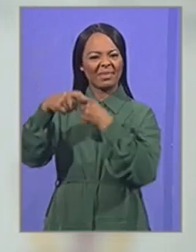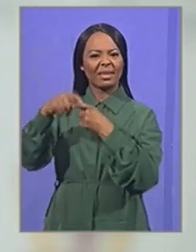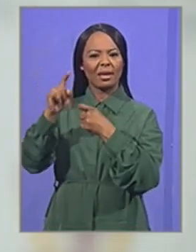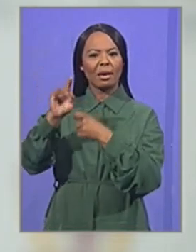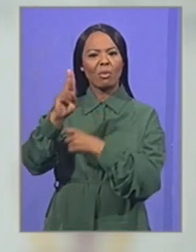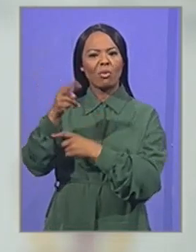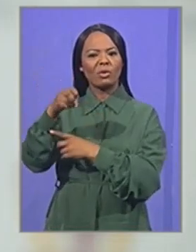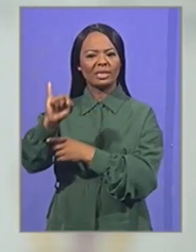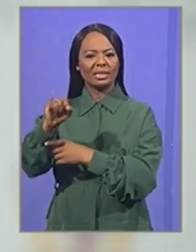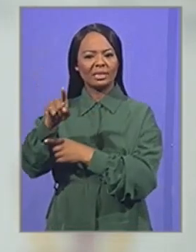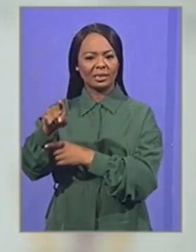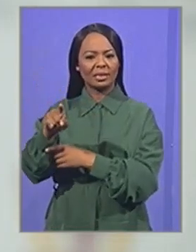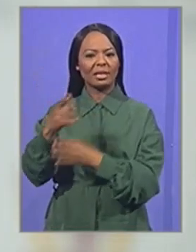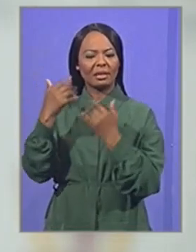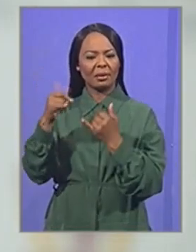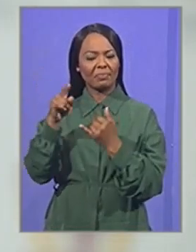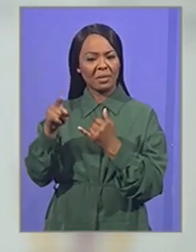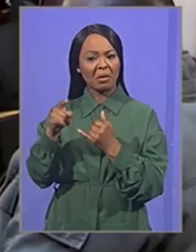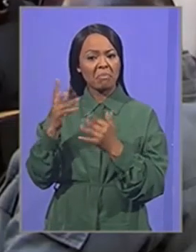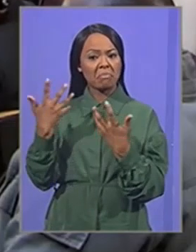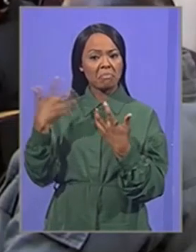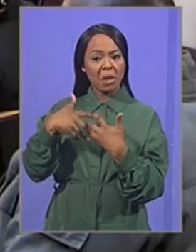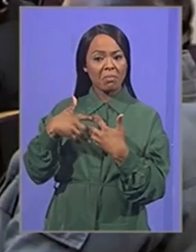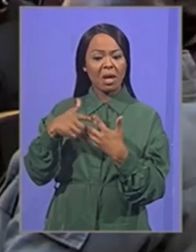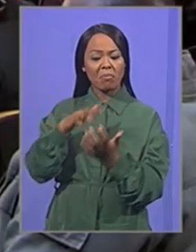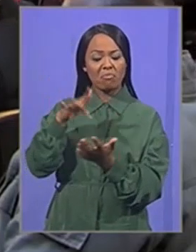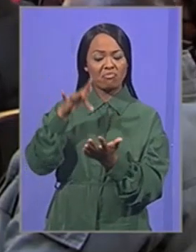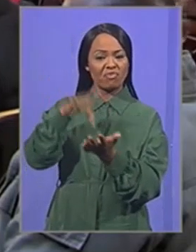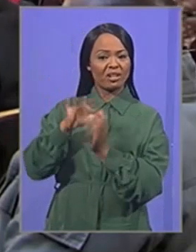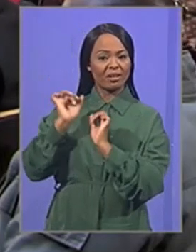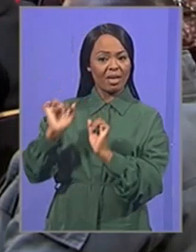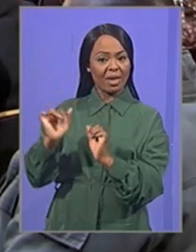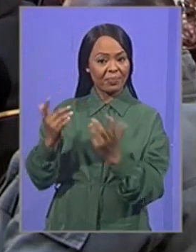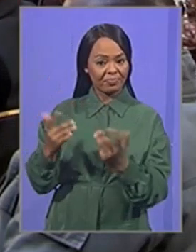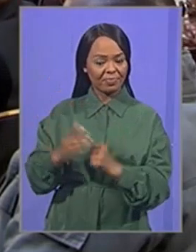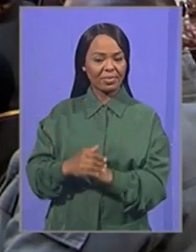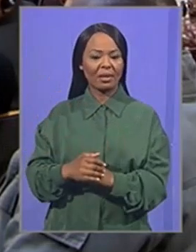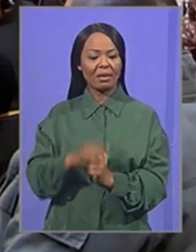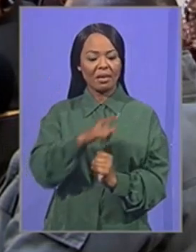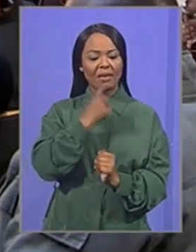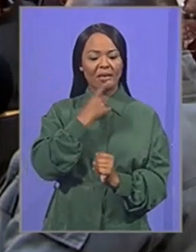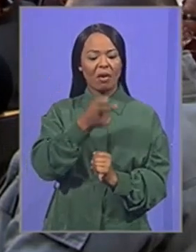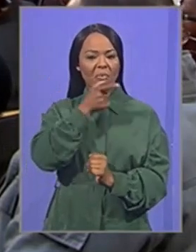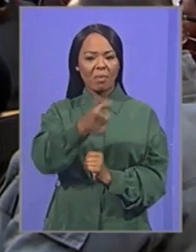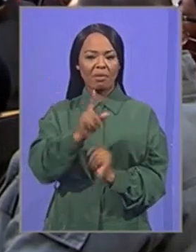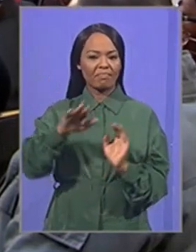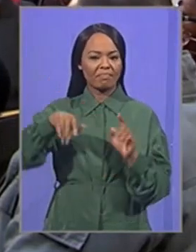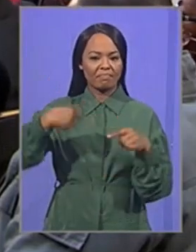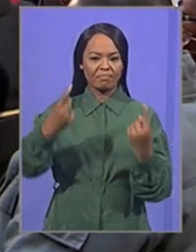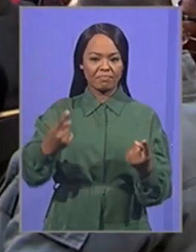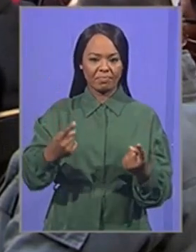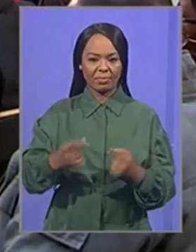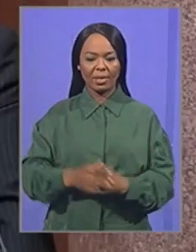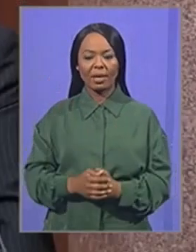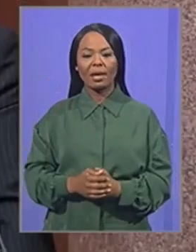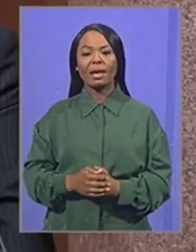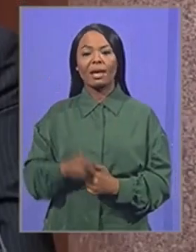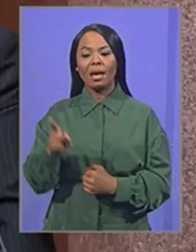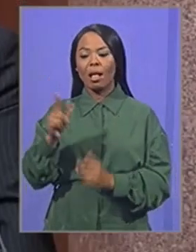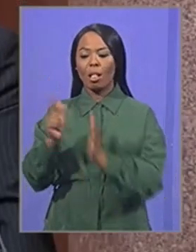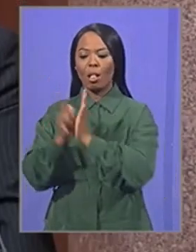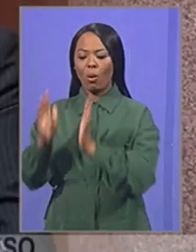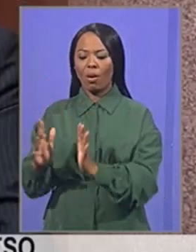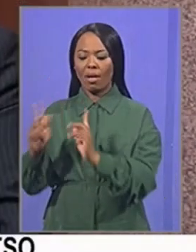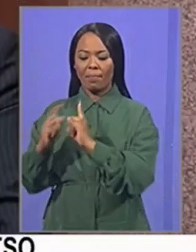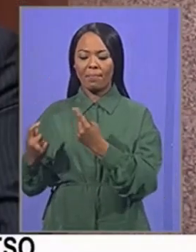Bosisiwe Mkhwebane a o nonofile go nna mo kantorong. Bangwe ba maloko a palamente ga mmogo le babueledi ba ga Mkhwebane